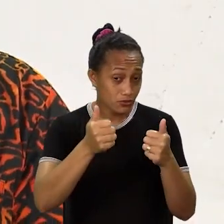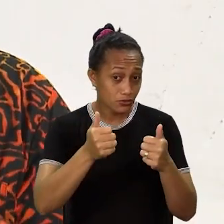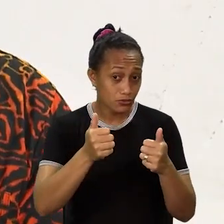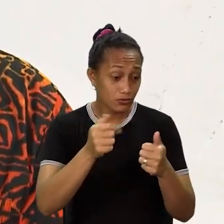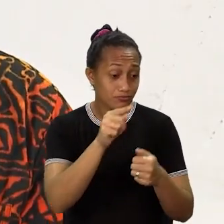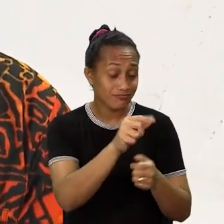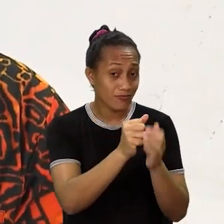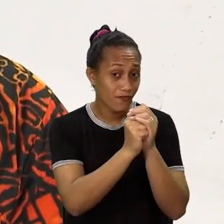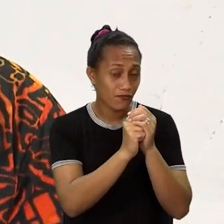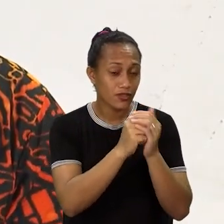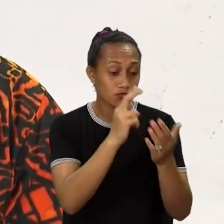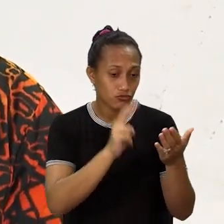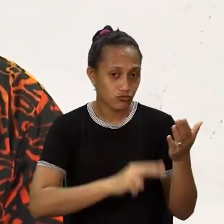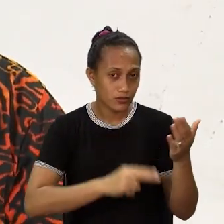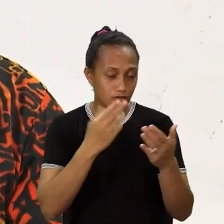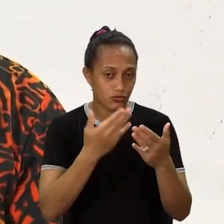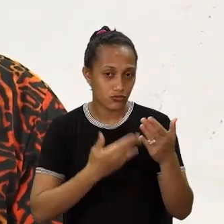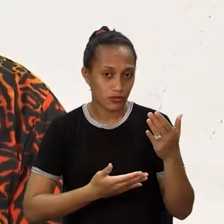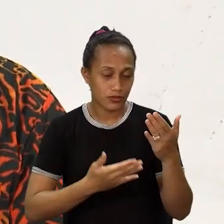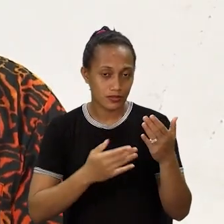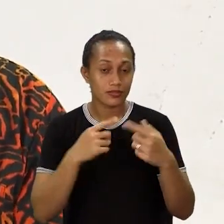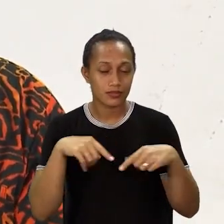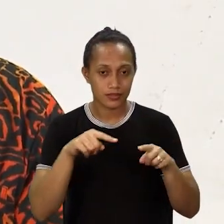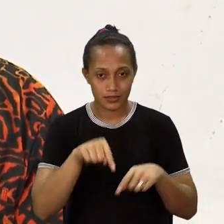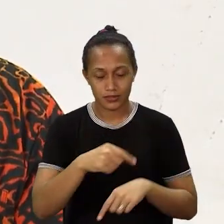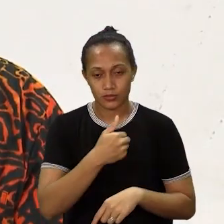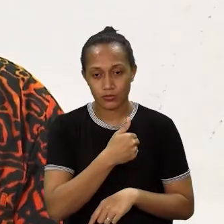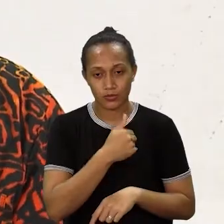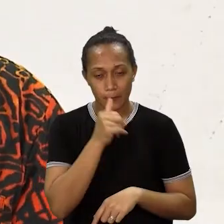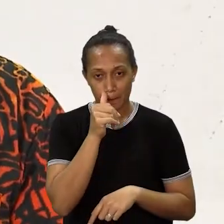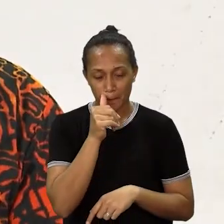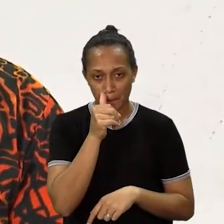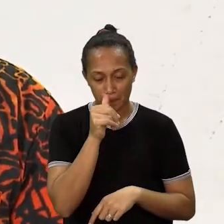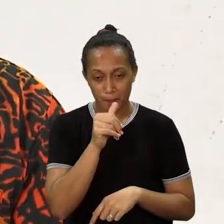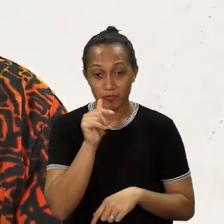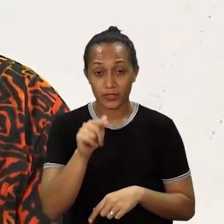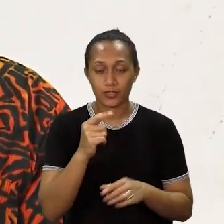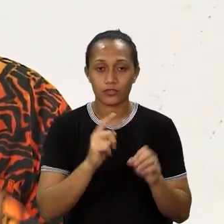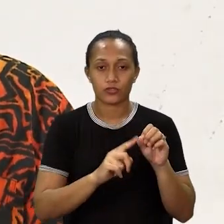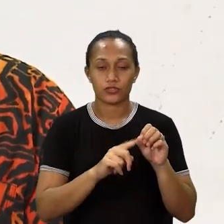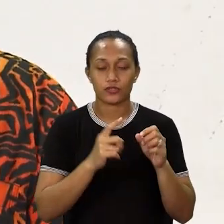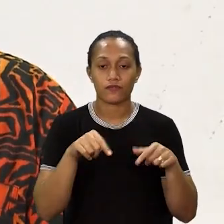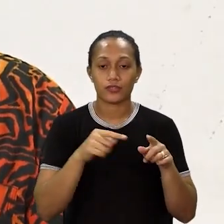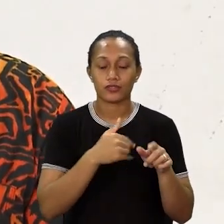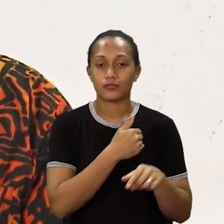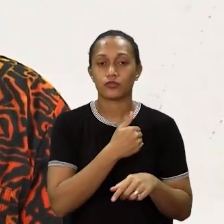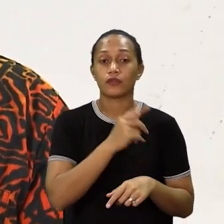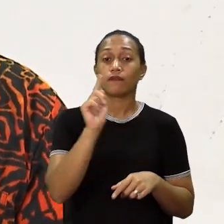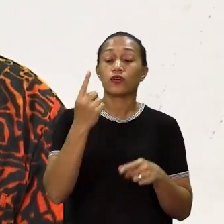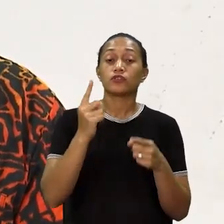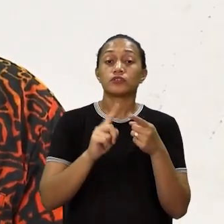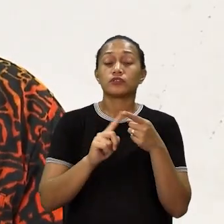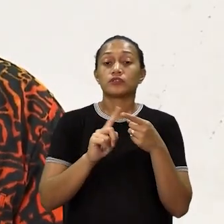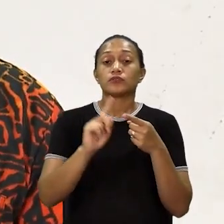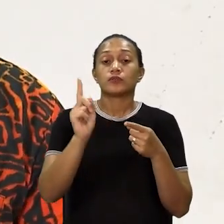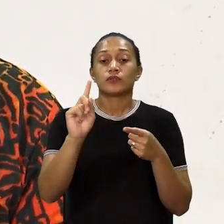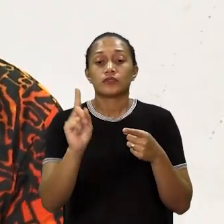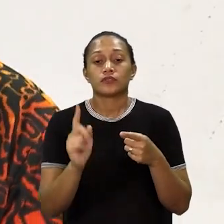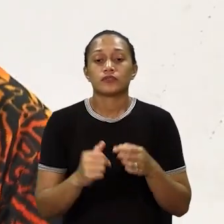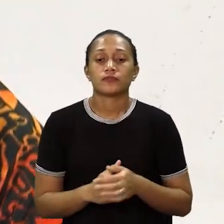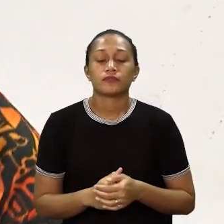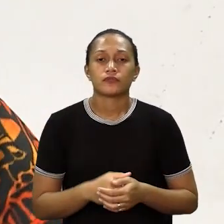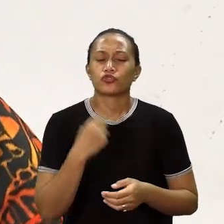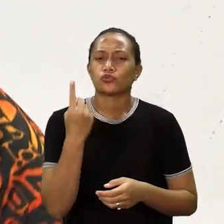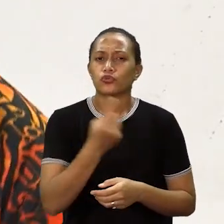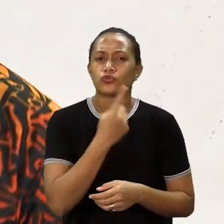you listened very carefully while our friend here was reading a story to us this morning. So here are the questions for us this morning.